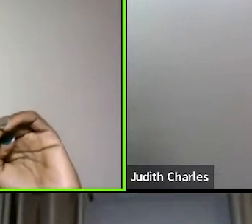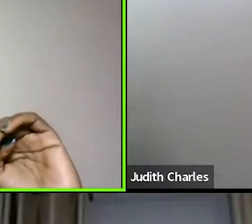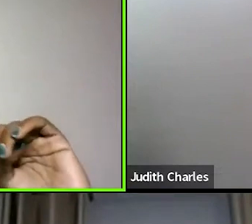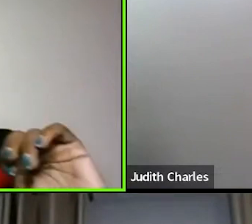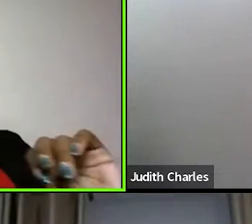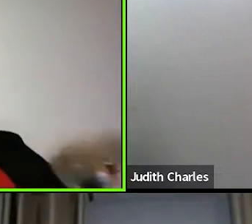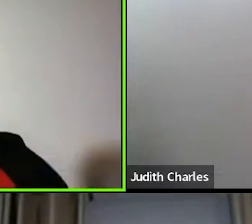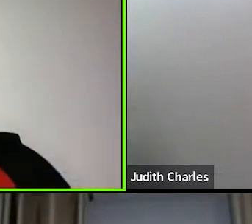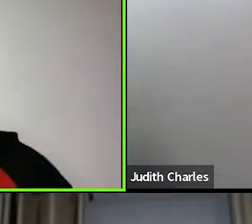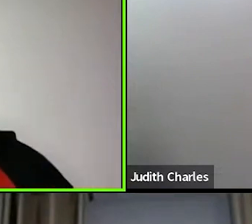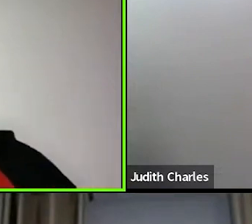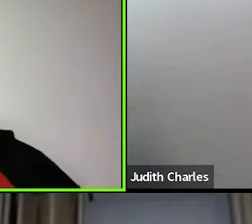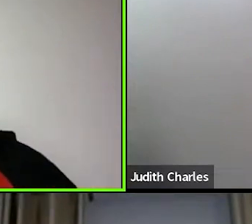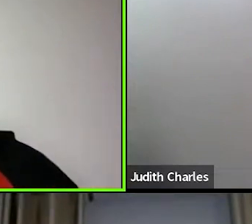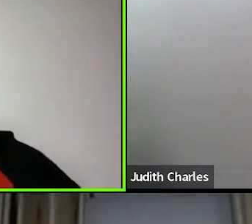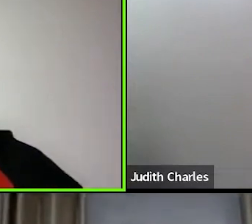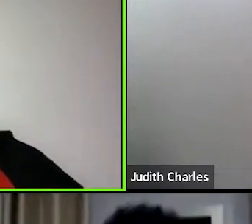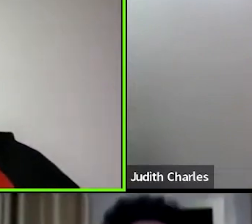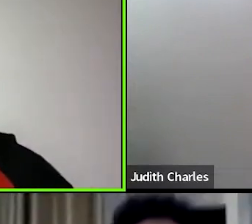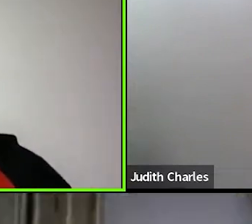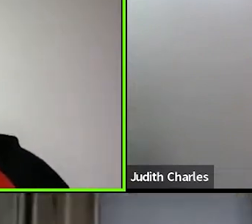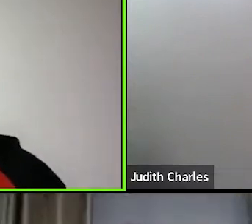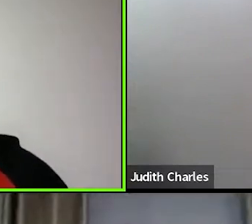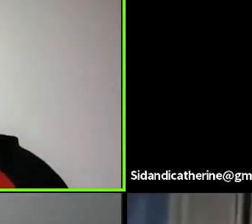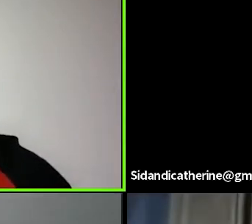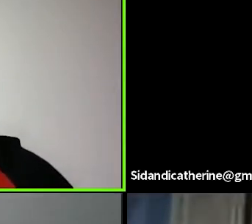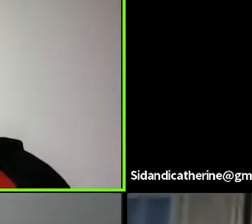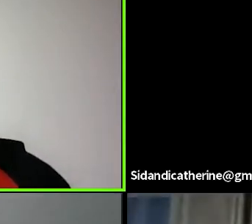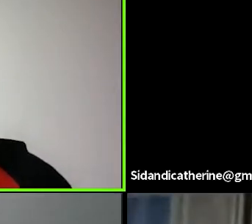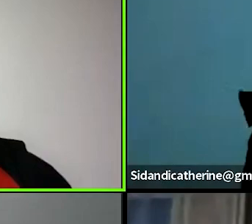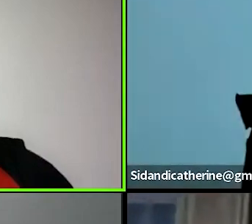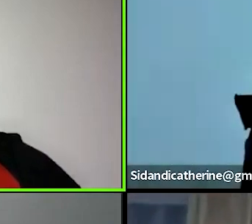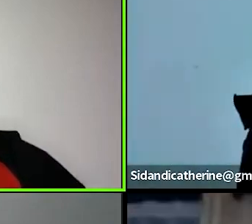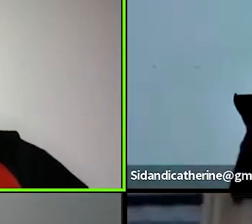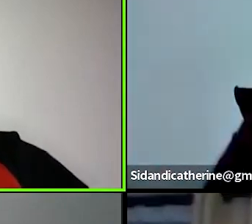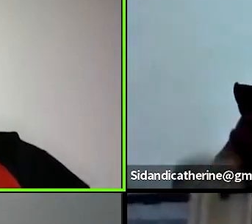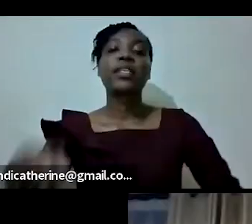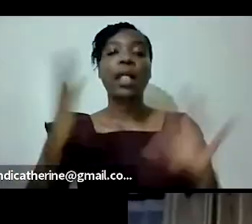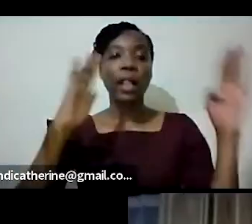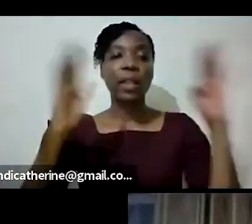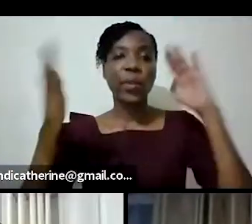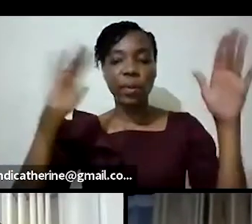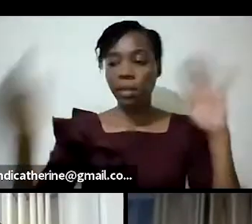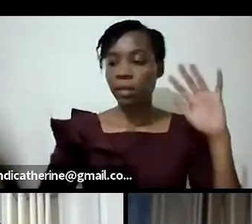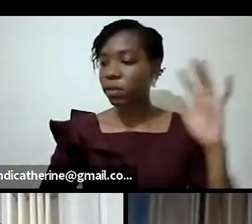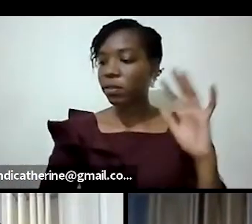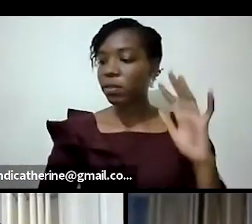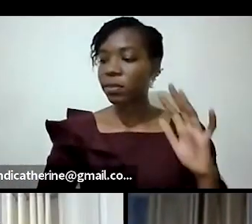Good evening, ladies and gentlemen. Merry good evening. Hello, hello, hello, hello. Ati maombi leo,